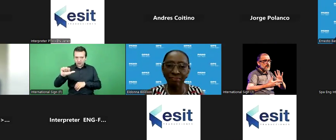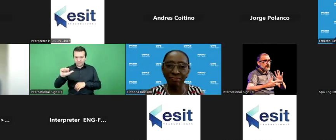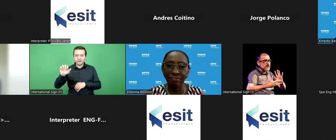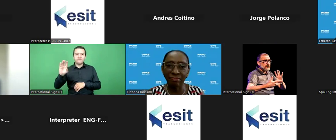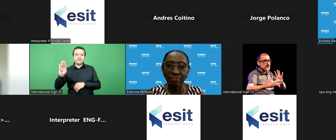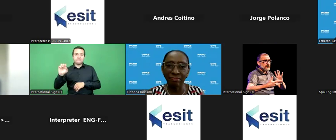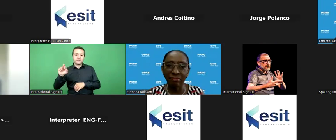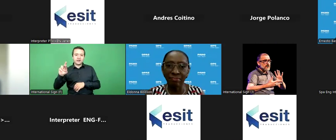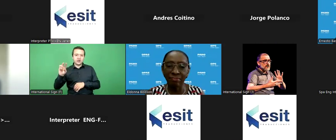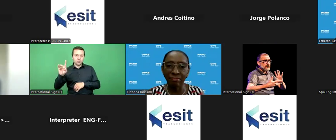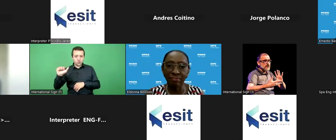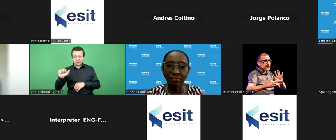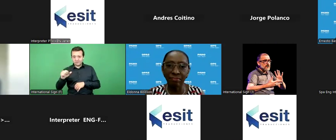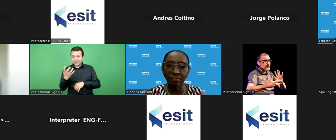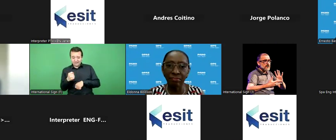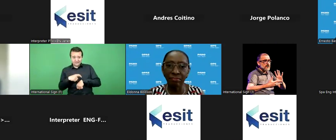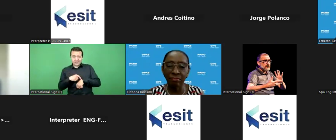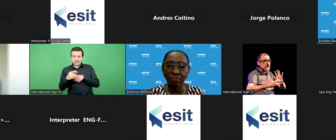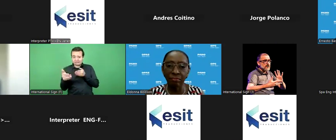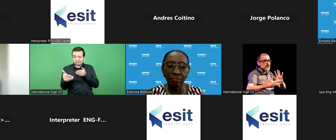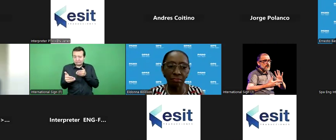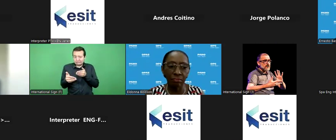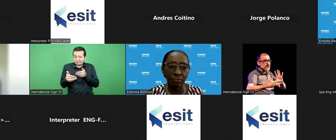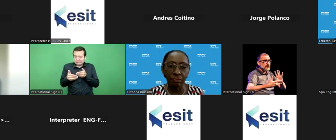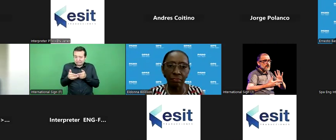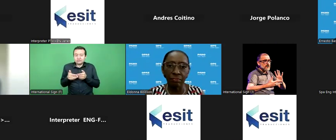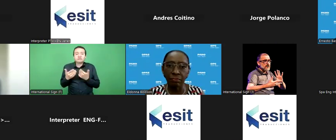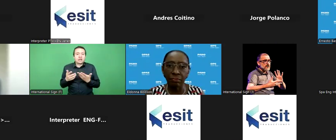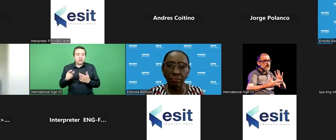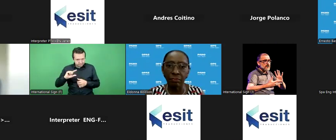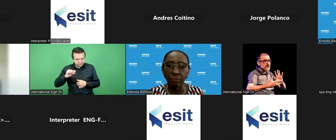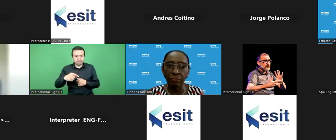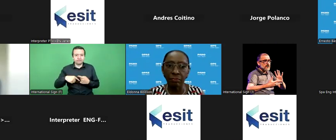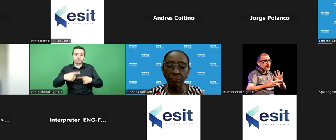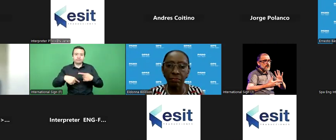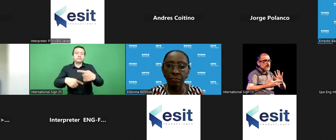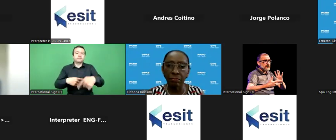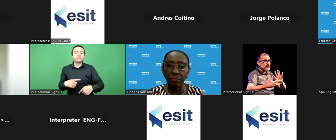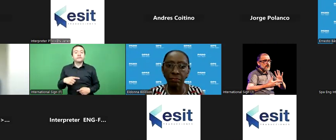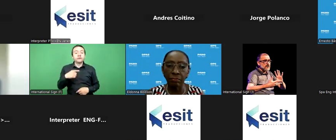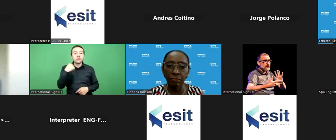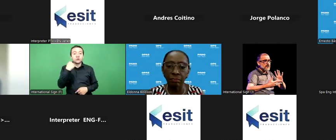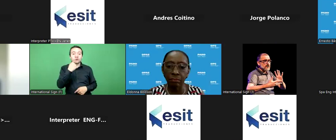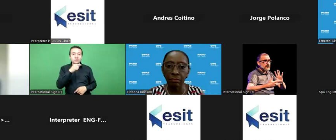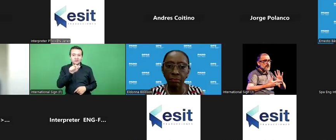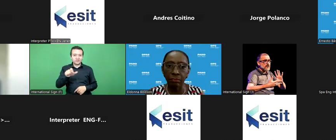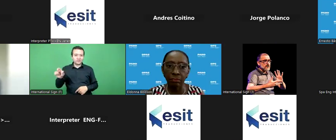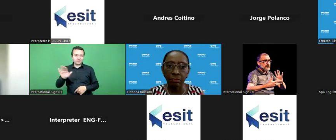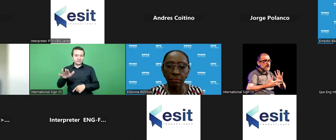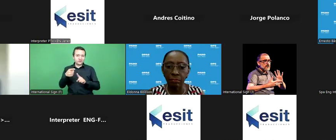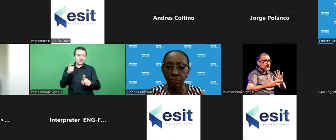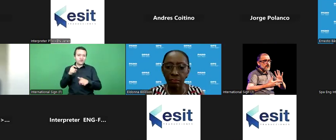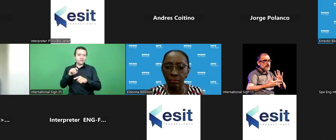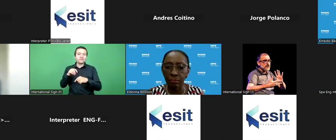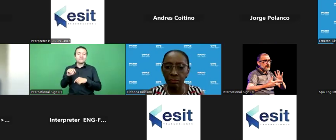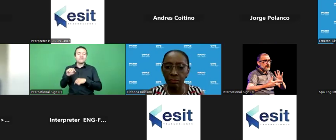to the intervention of our colleagues from PAHO country offices, Dr. Del Riego, Dr. Boisson, and Dr. Bort. So I will